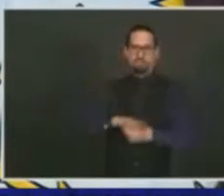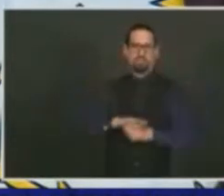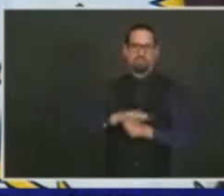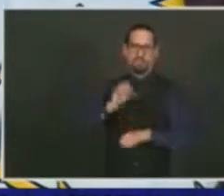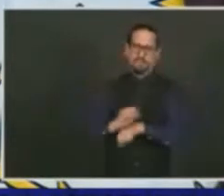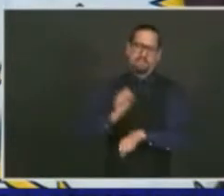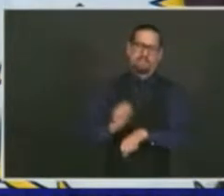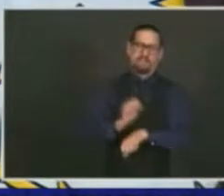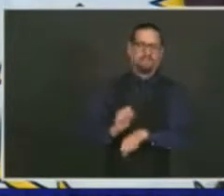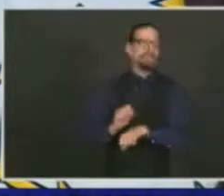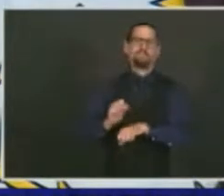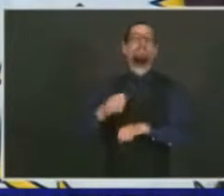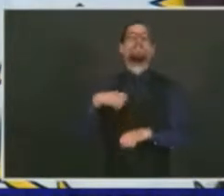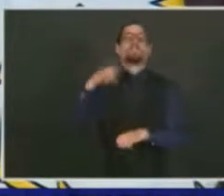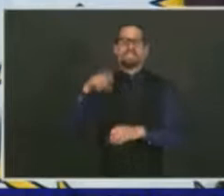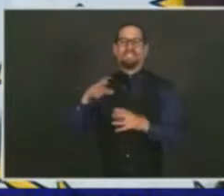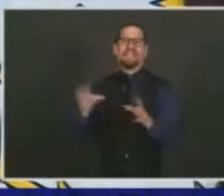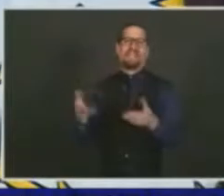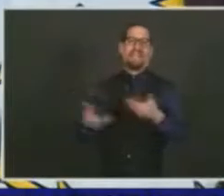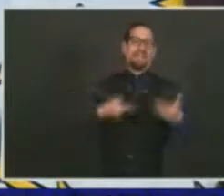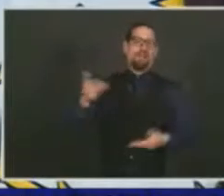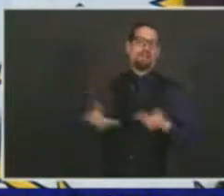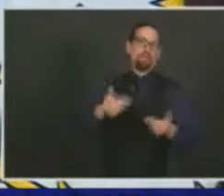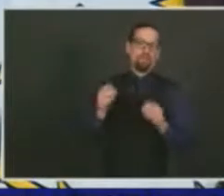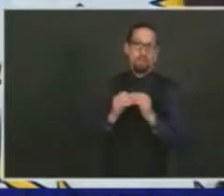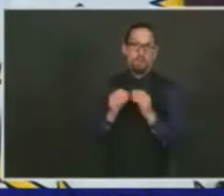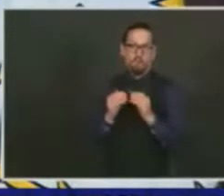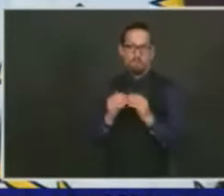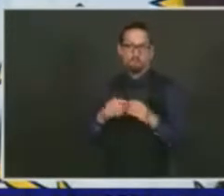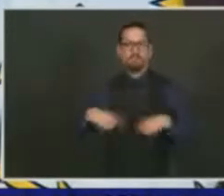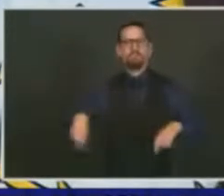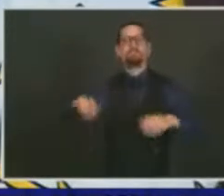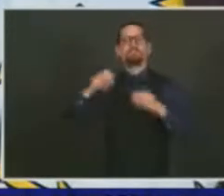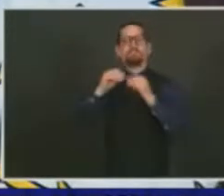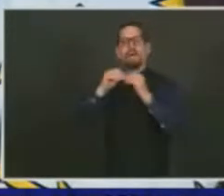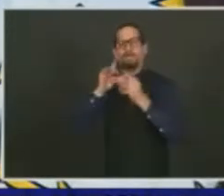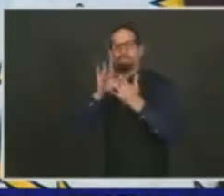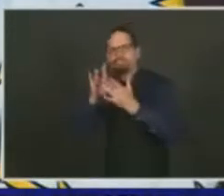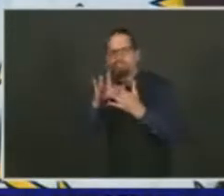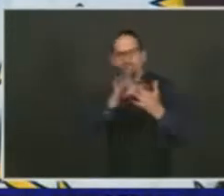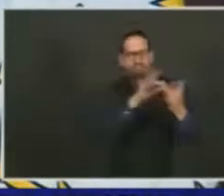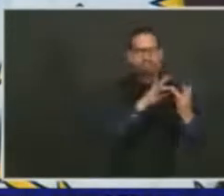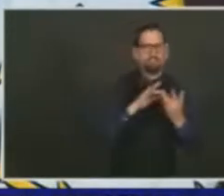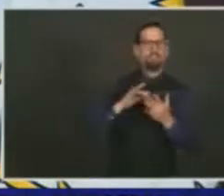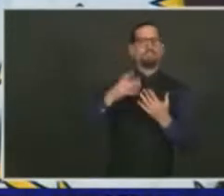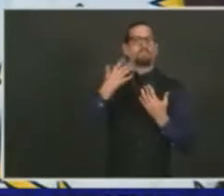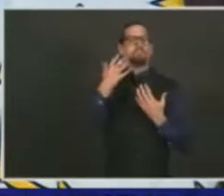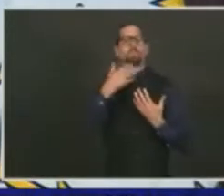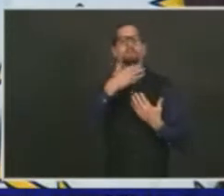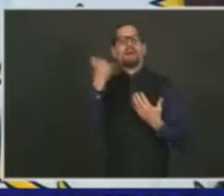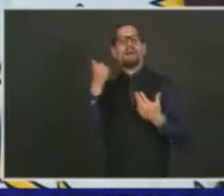we're evaluating every aspect of how we do it. Better leveraging technology, changing the